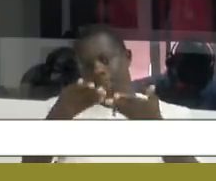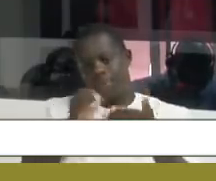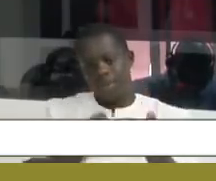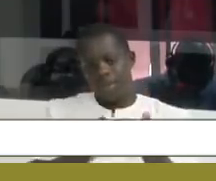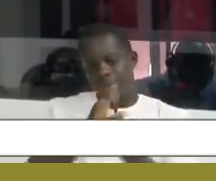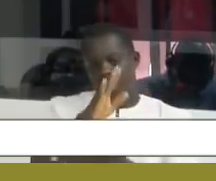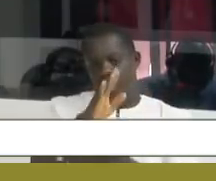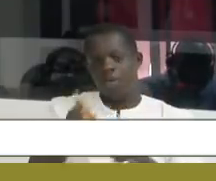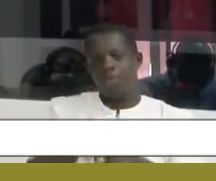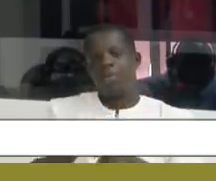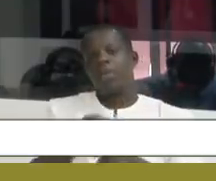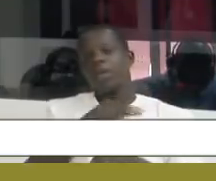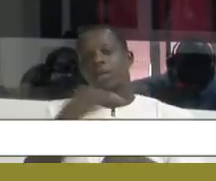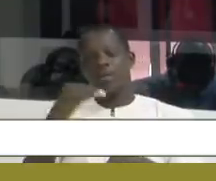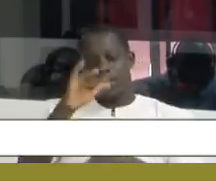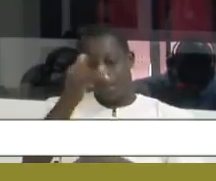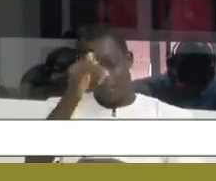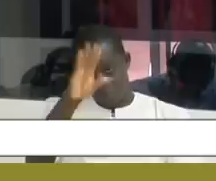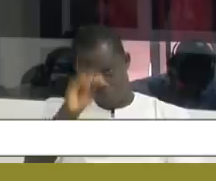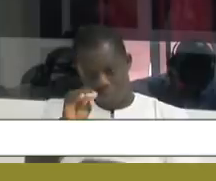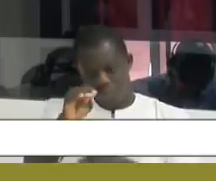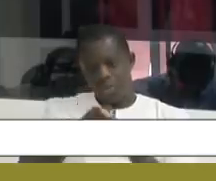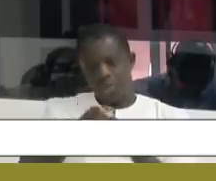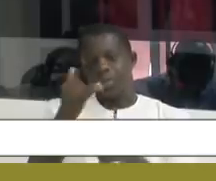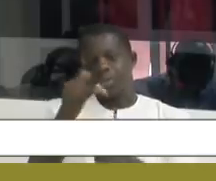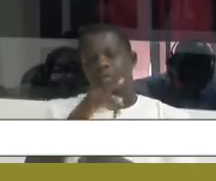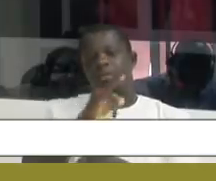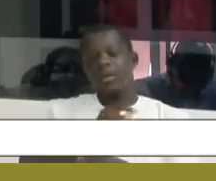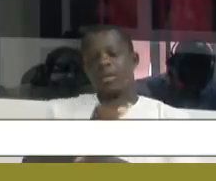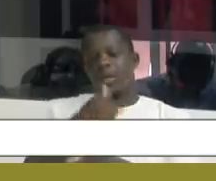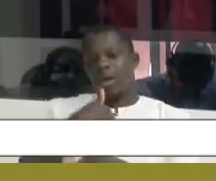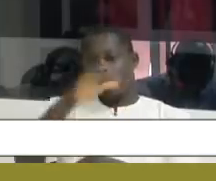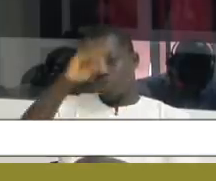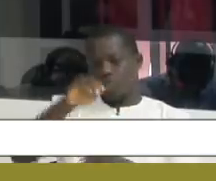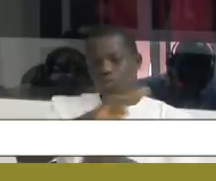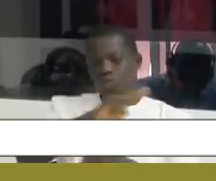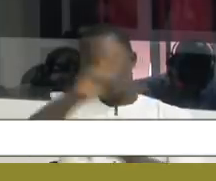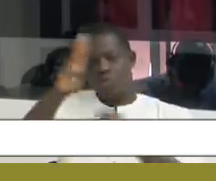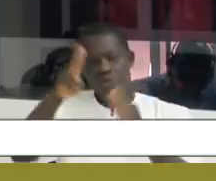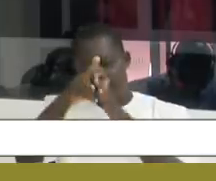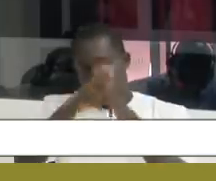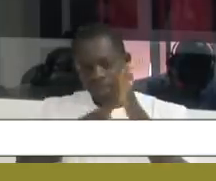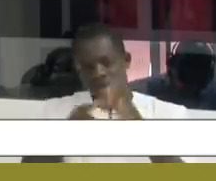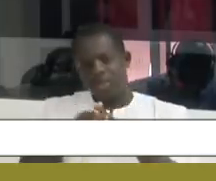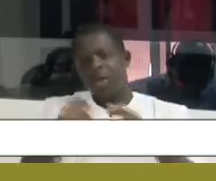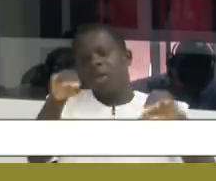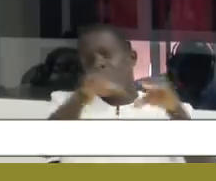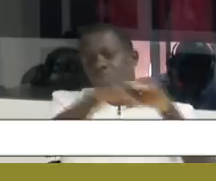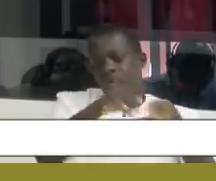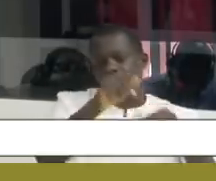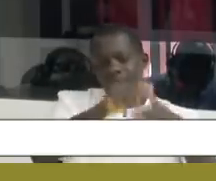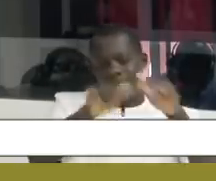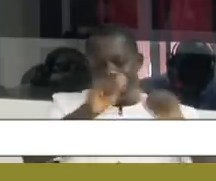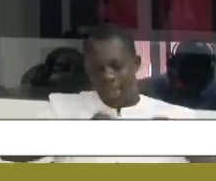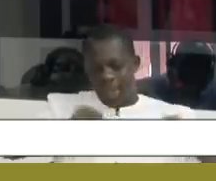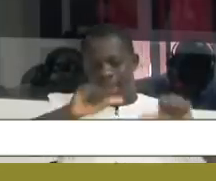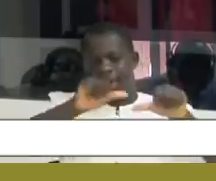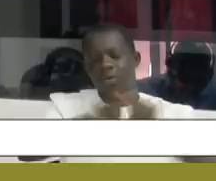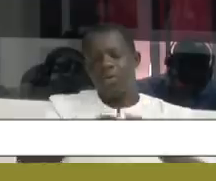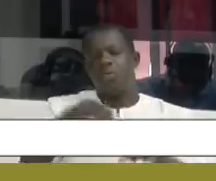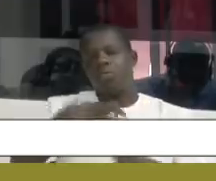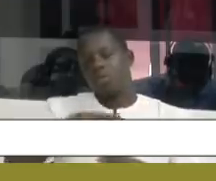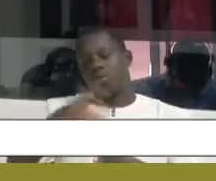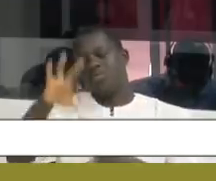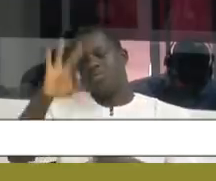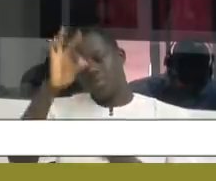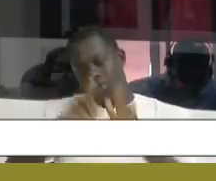you? Yes, sir, I did. Good. So it's not necessary to go into all those details any further. I was given an example. Yes.